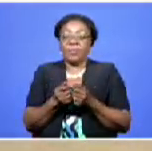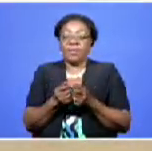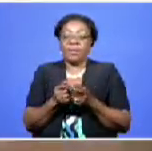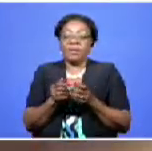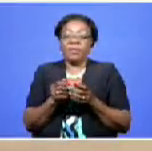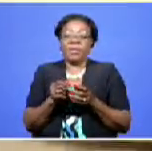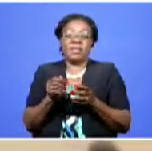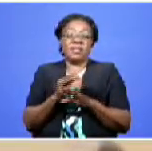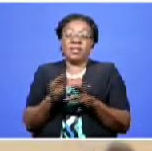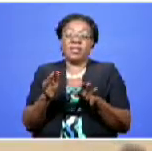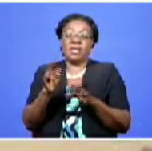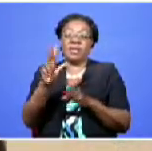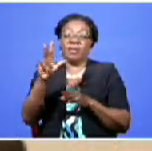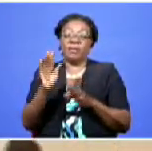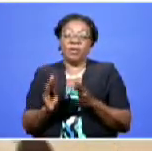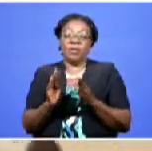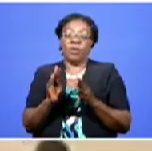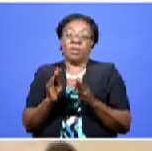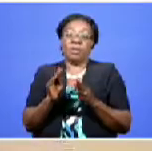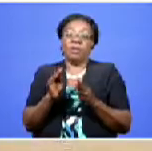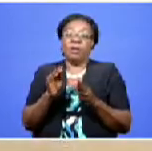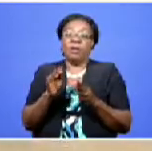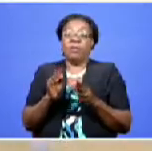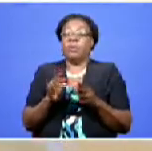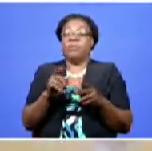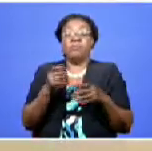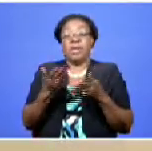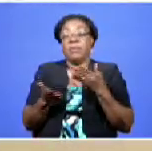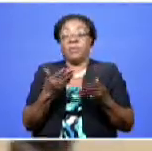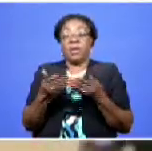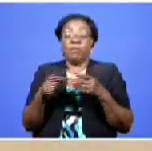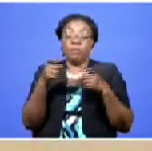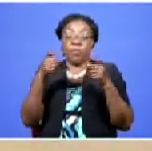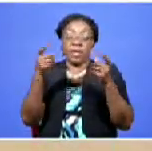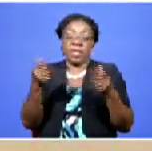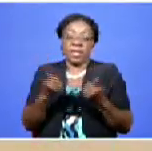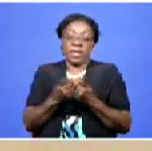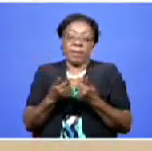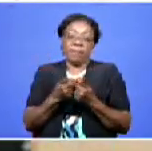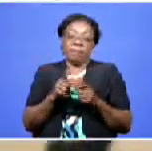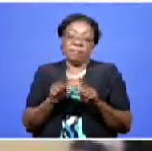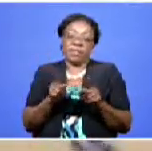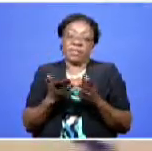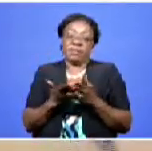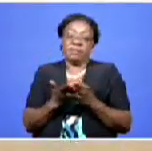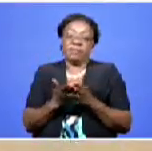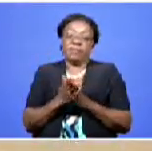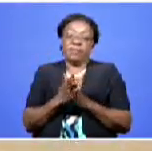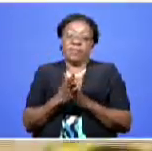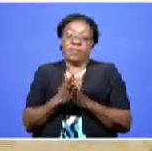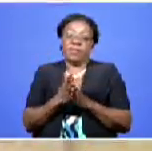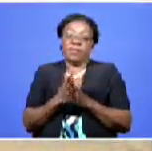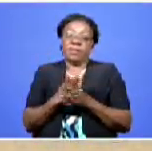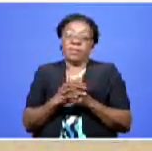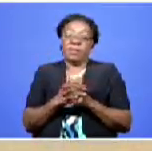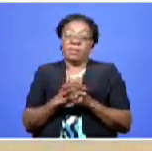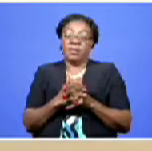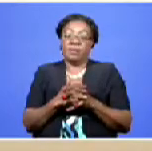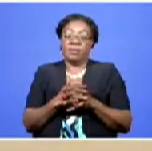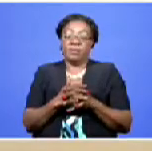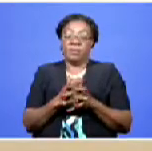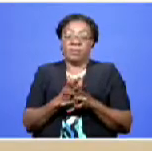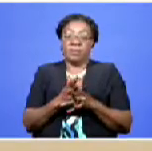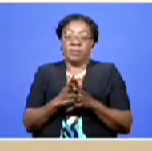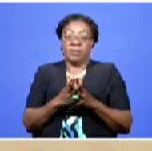third quarter off, you know, we probably would have won the game. But, you know, good game by them. You know, we got a good game plan, but Luka just picked us apart.